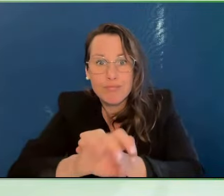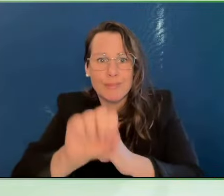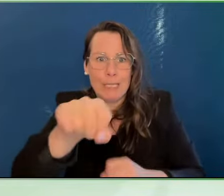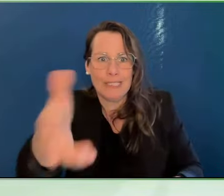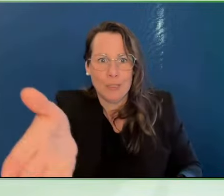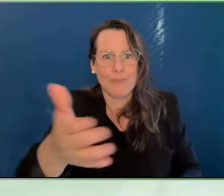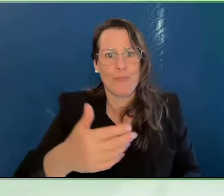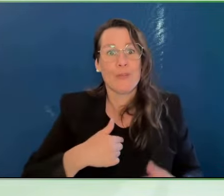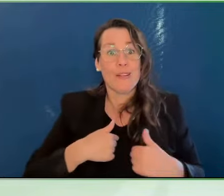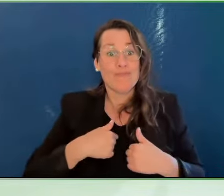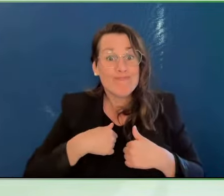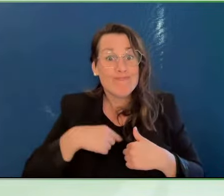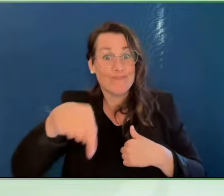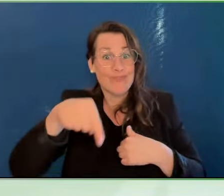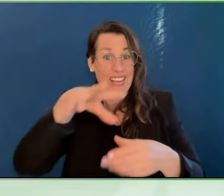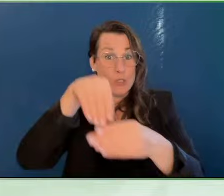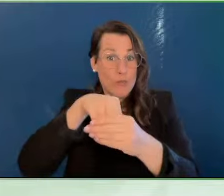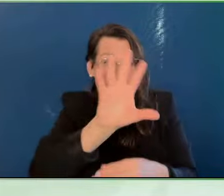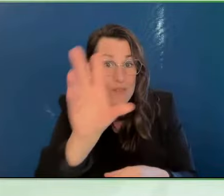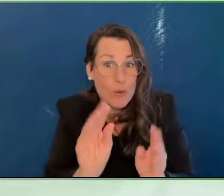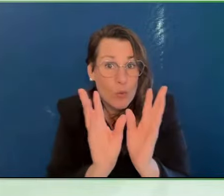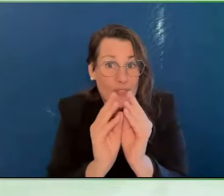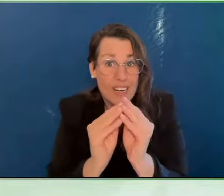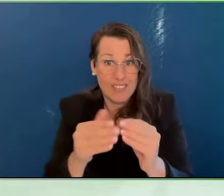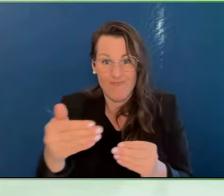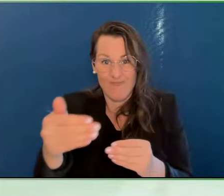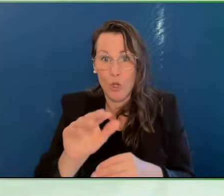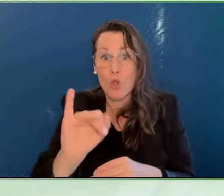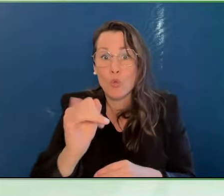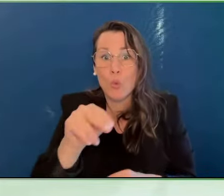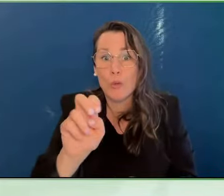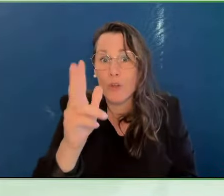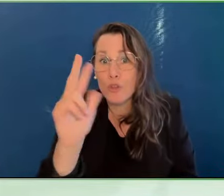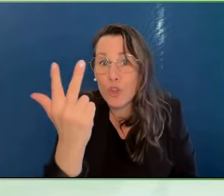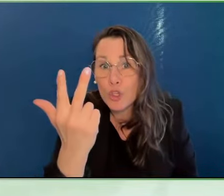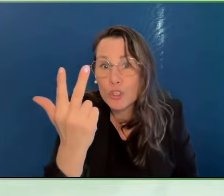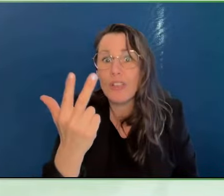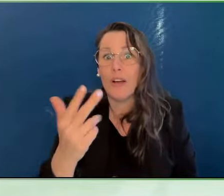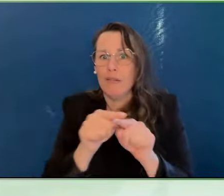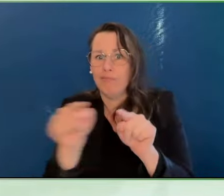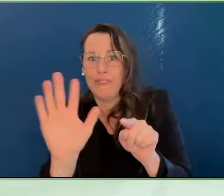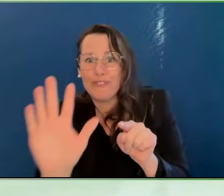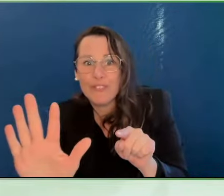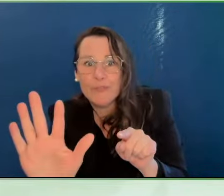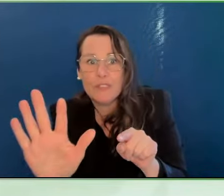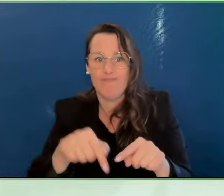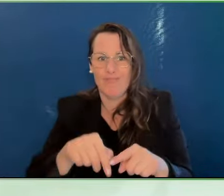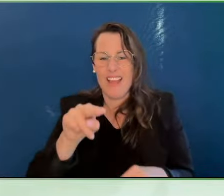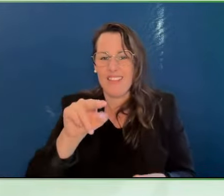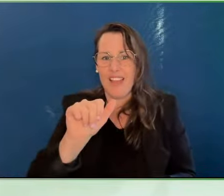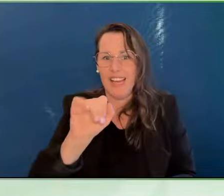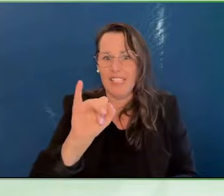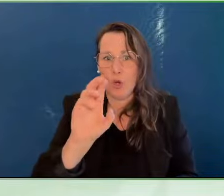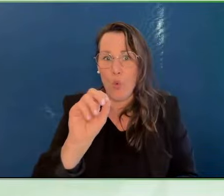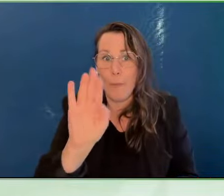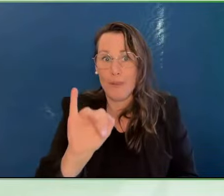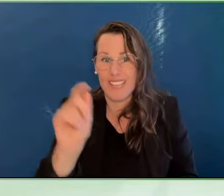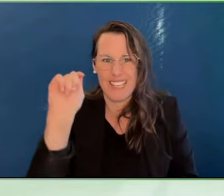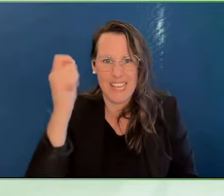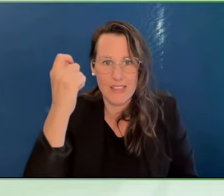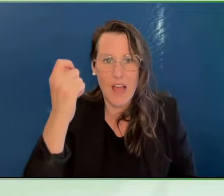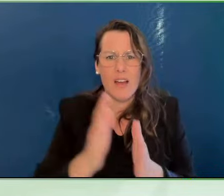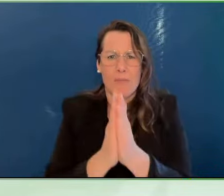and services. So thank you so much for this chance. Thank you, Irene. You've been watching a talk about Accessible Conference, and I